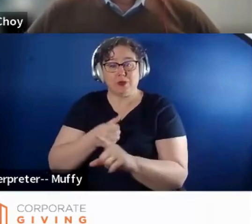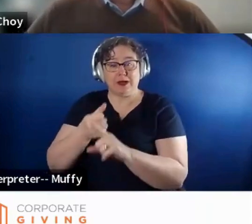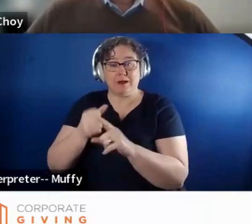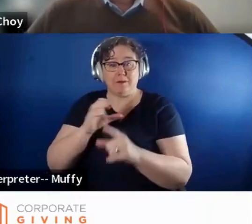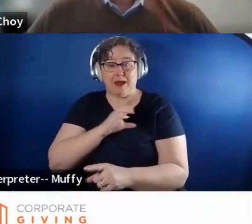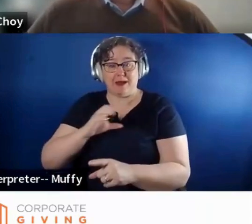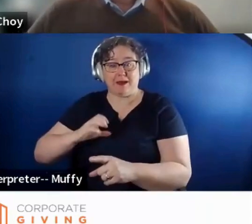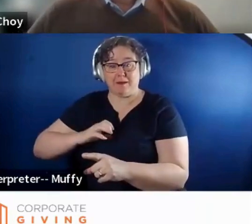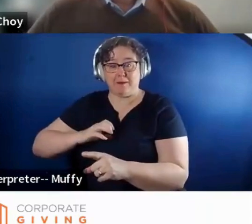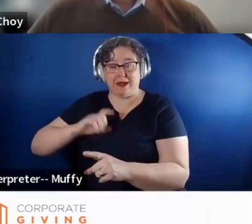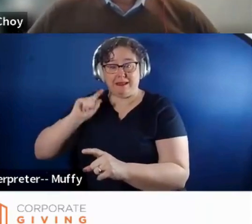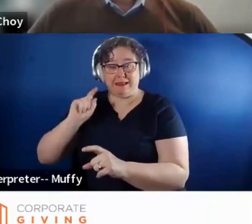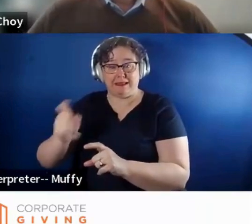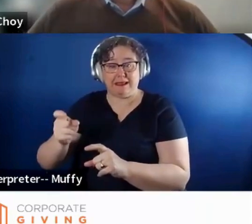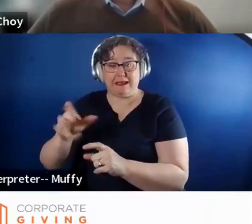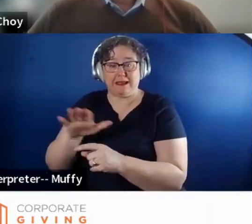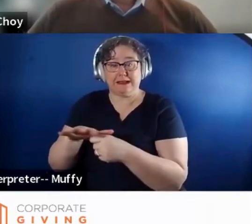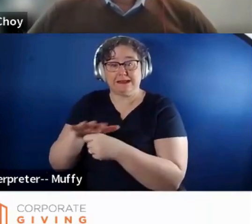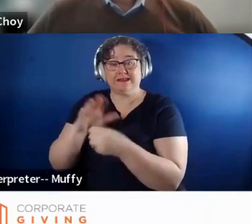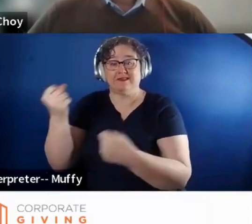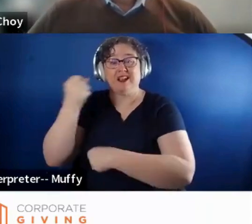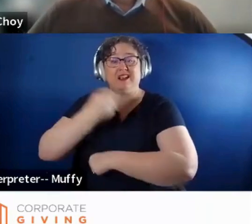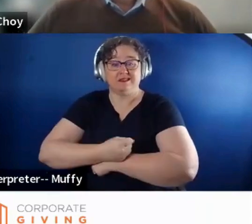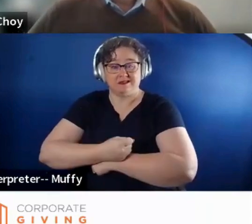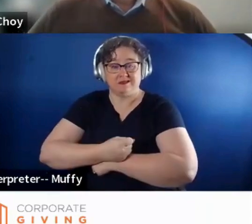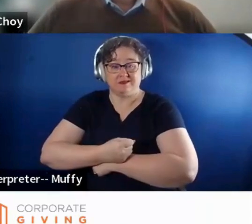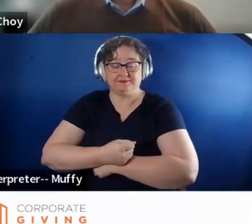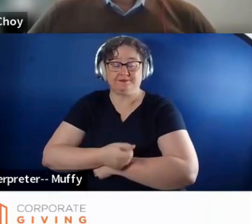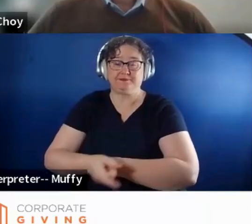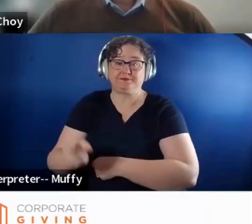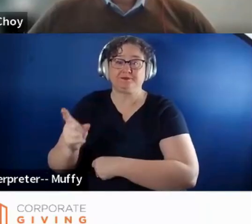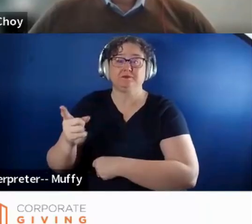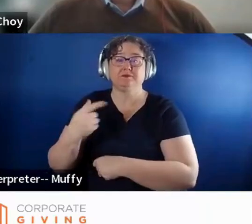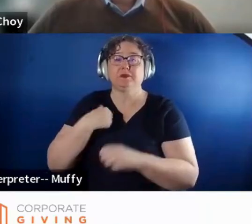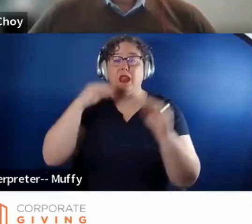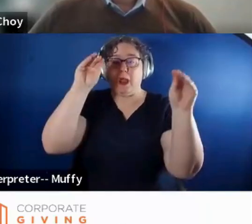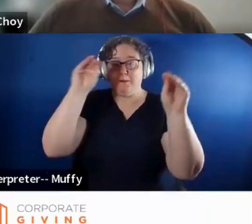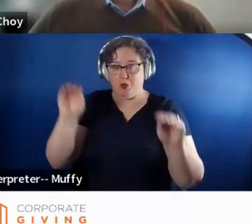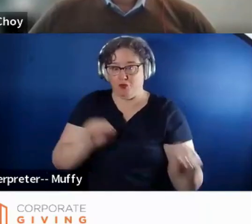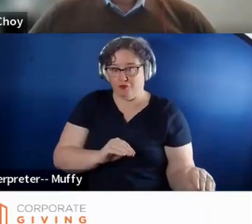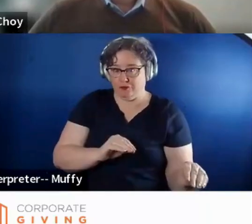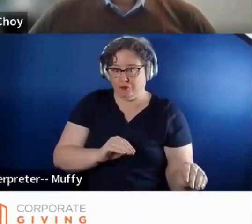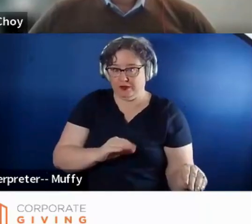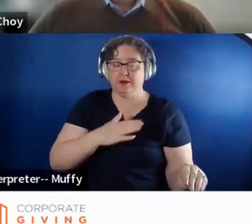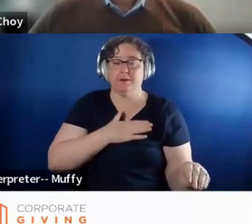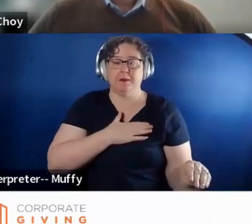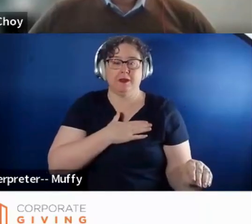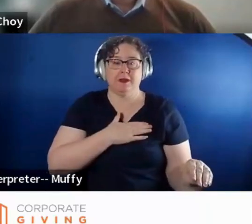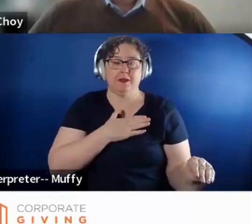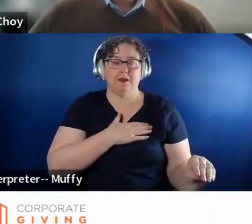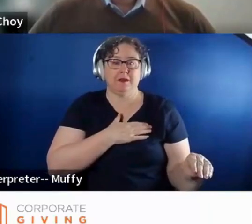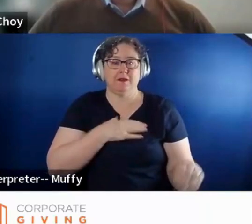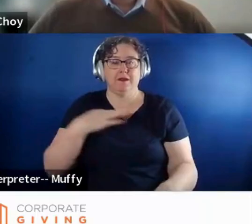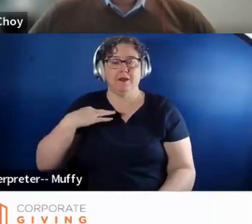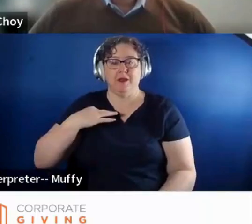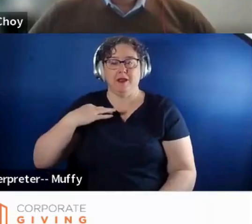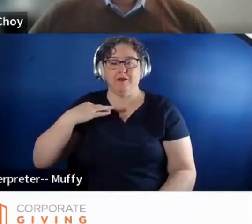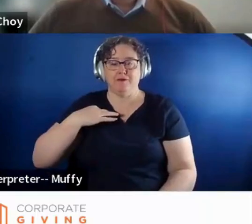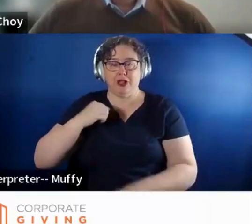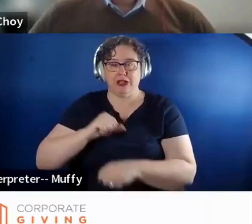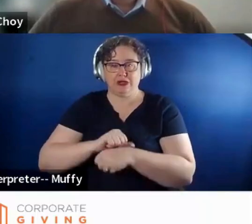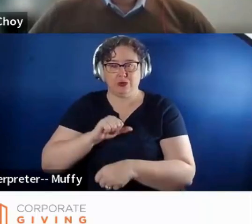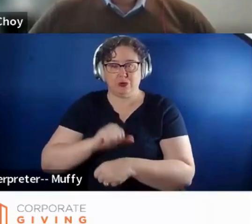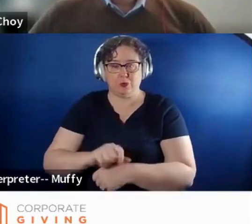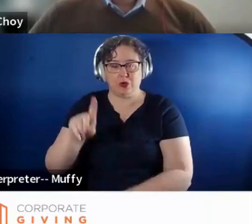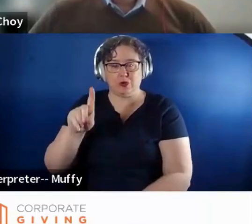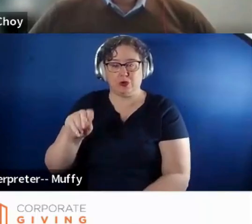nonprofits. Now, that's closing. However, I am moving my volunteering work that I do for